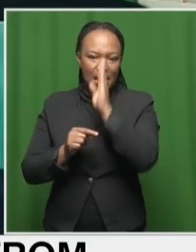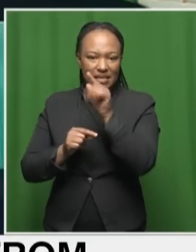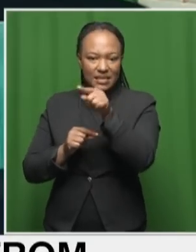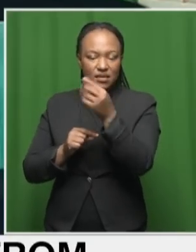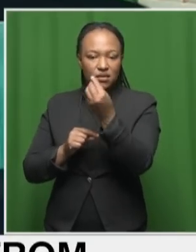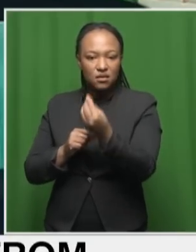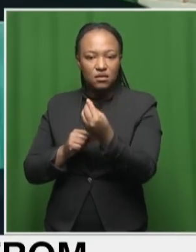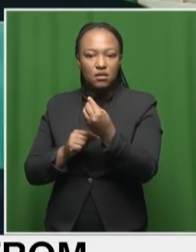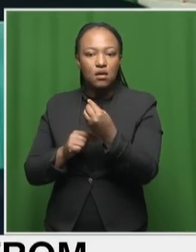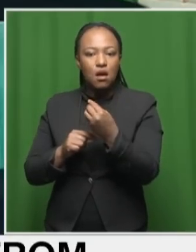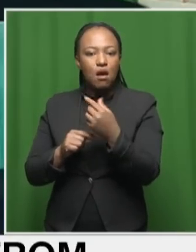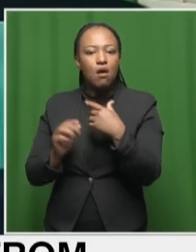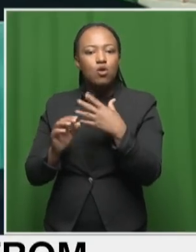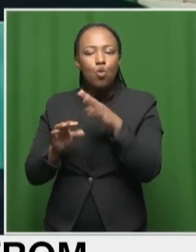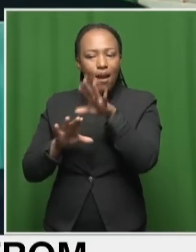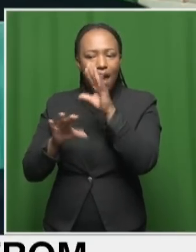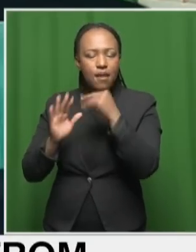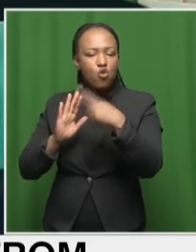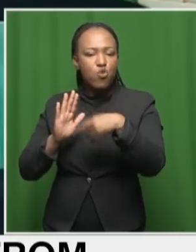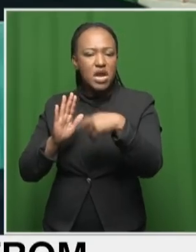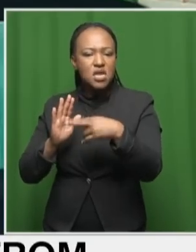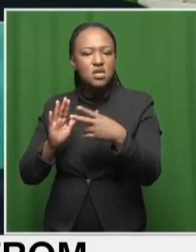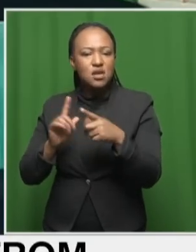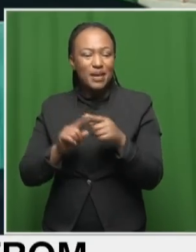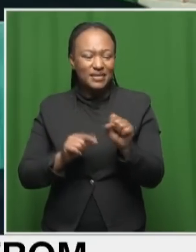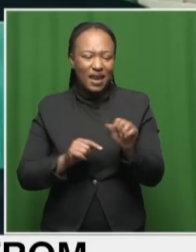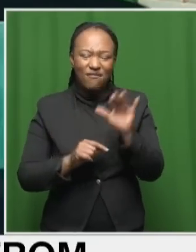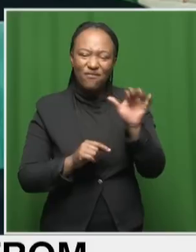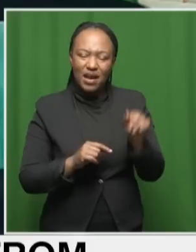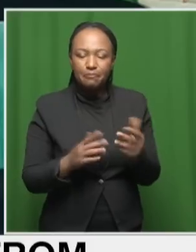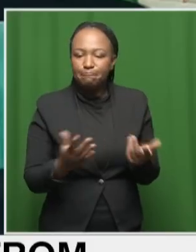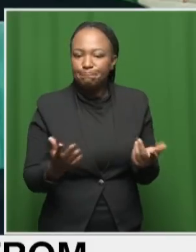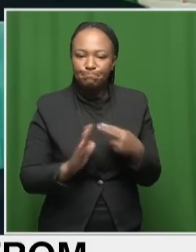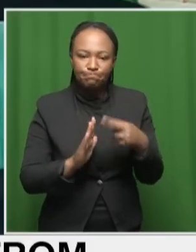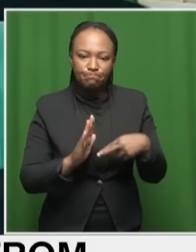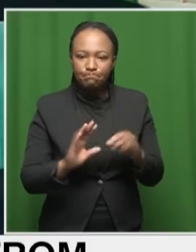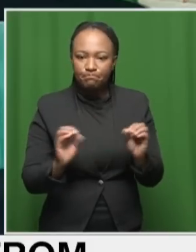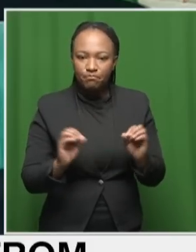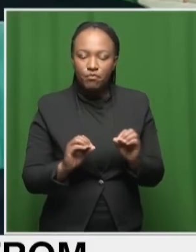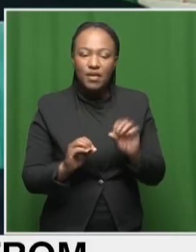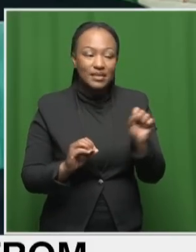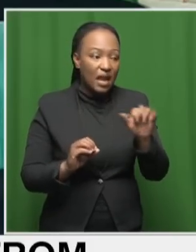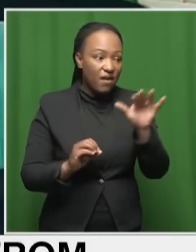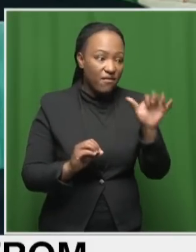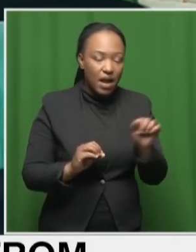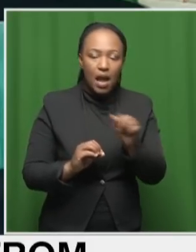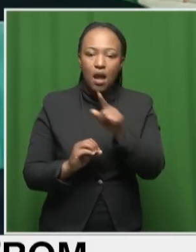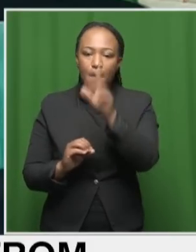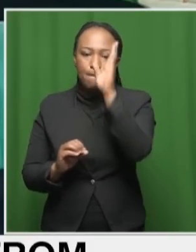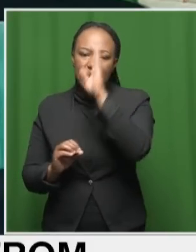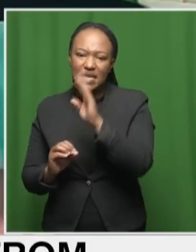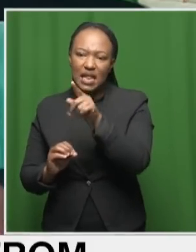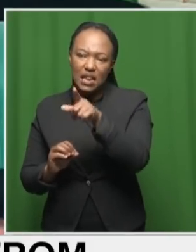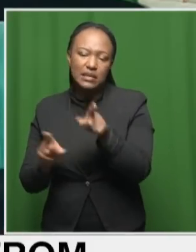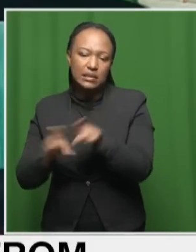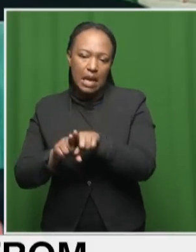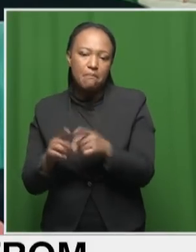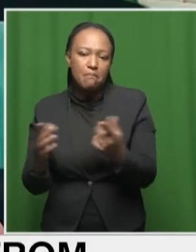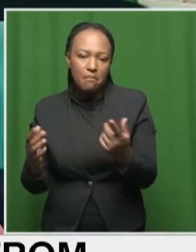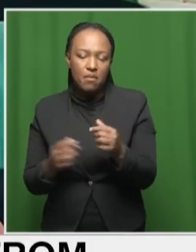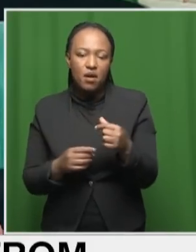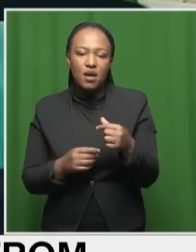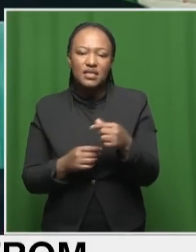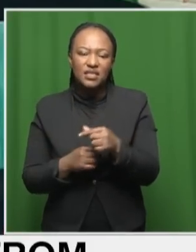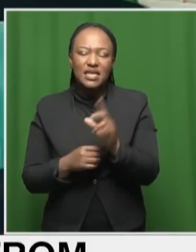3 times the chance of learning to read compared to if you're in South Africa. And South Africa and Brazil have the same GDP per capita. We both are very